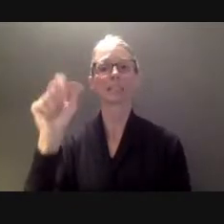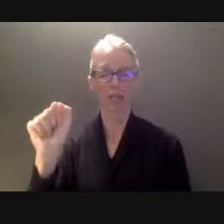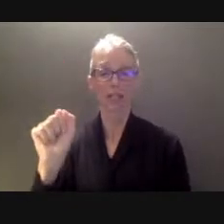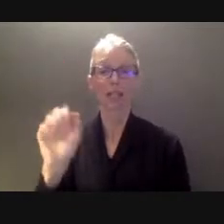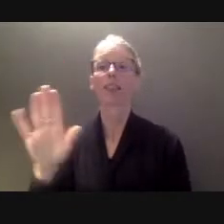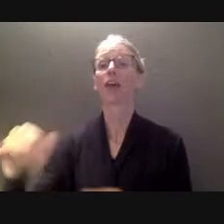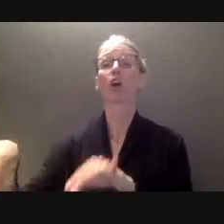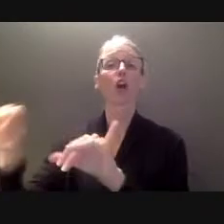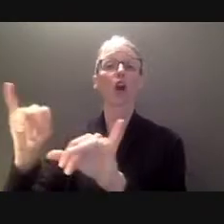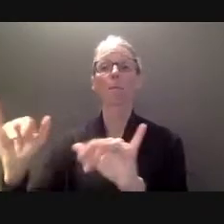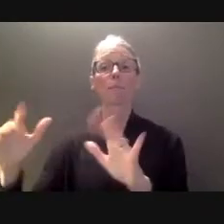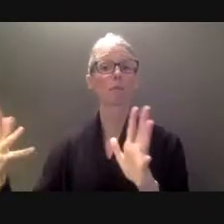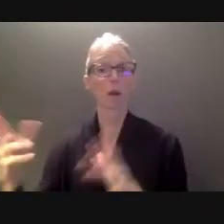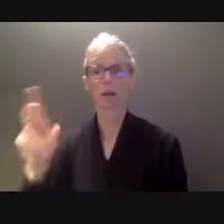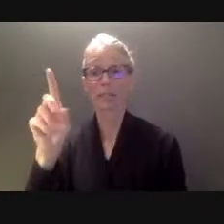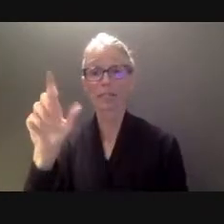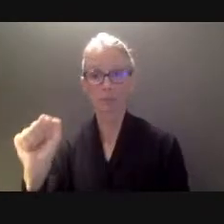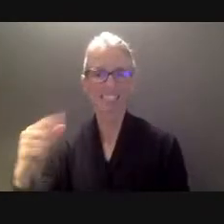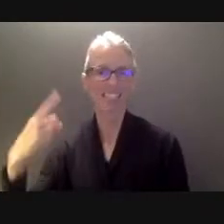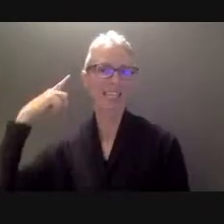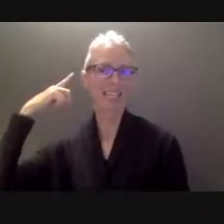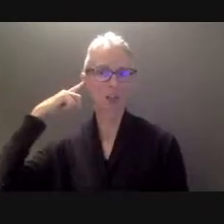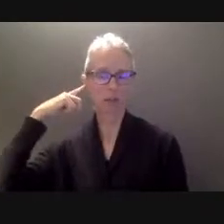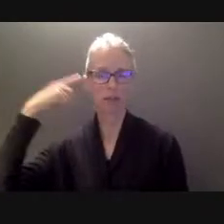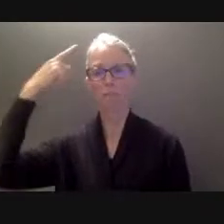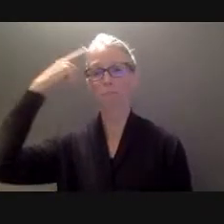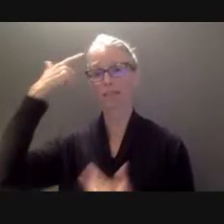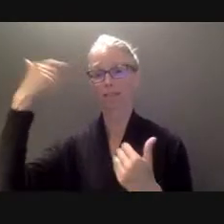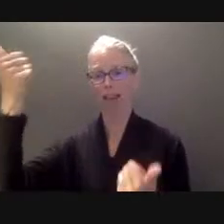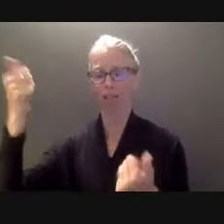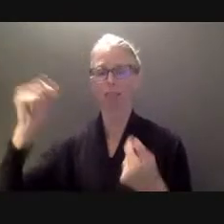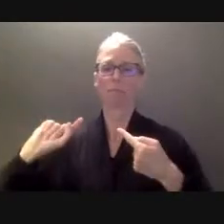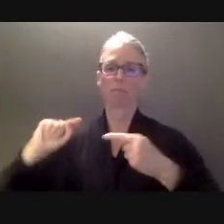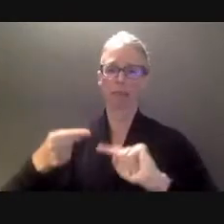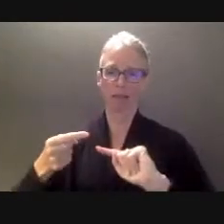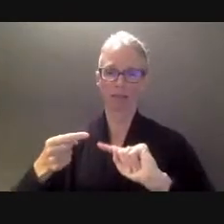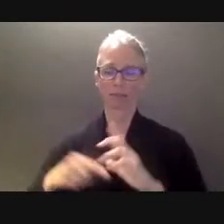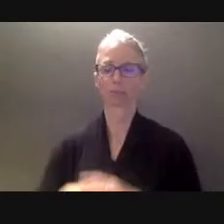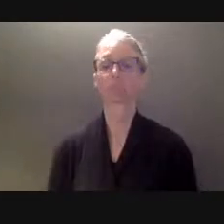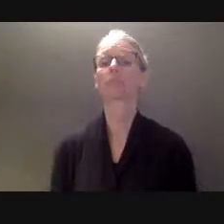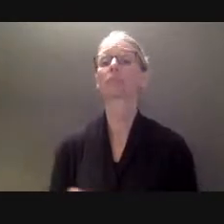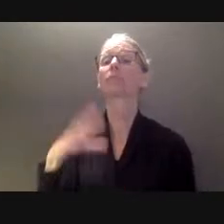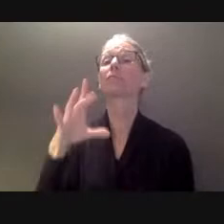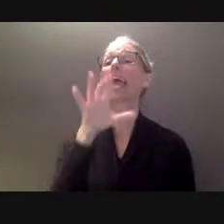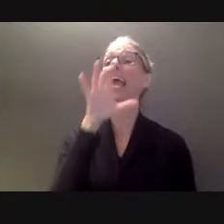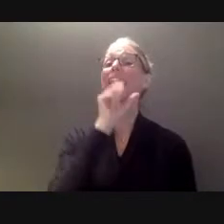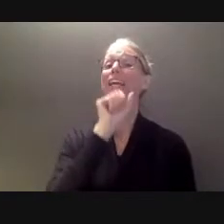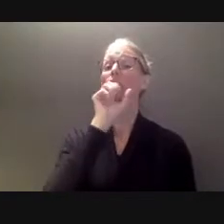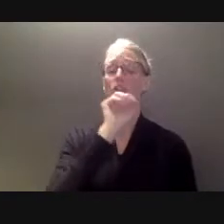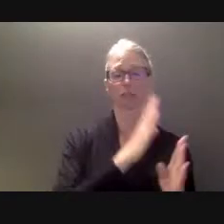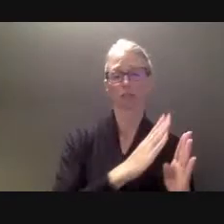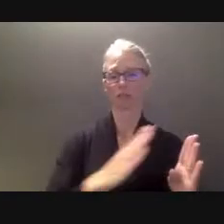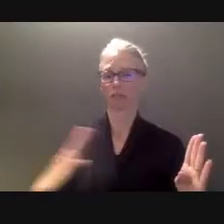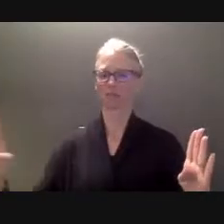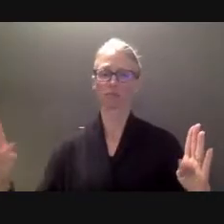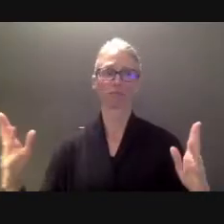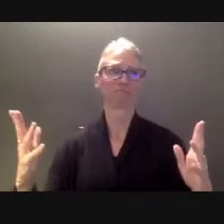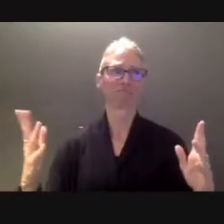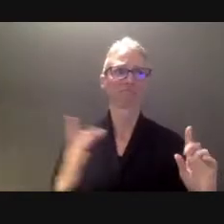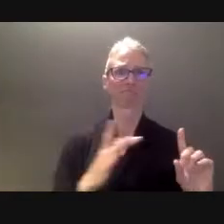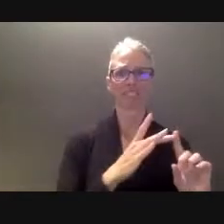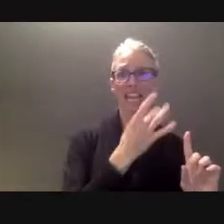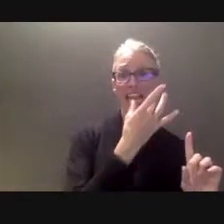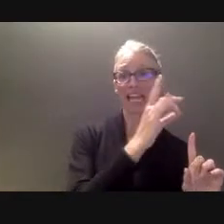mental health, and hearing. For ages, participants ranged from like 18 to in